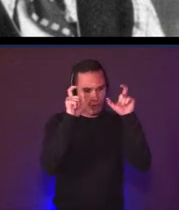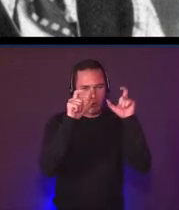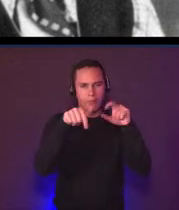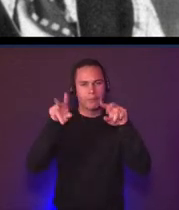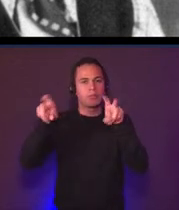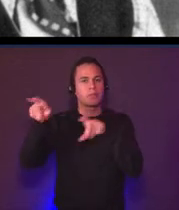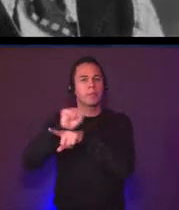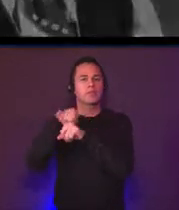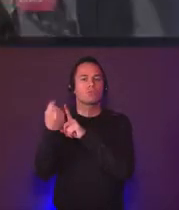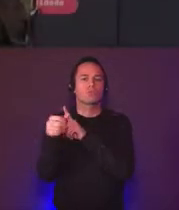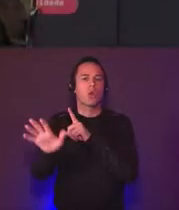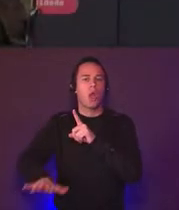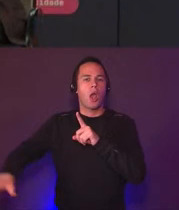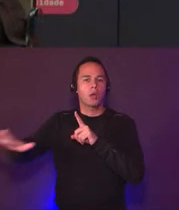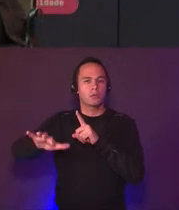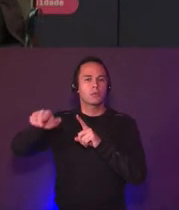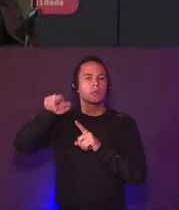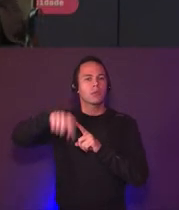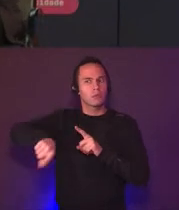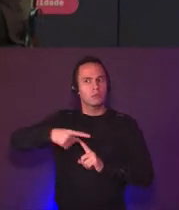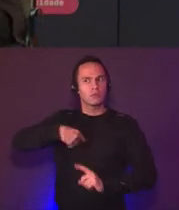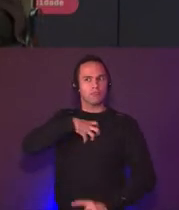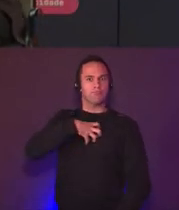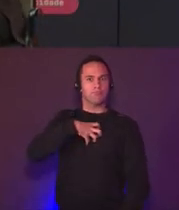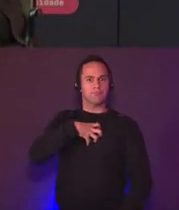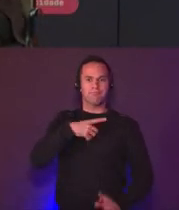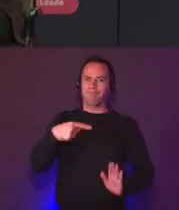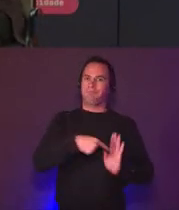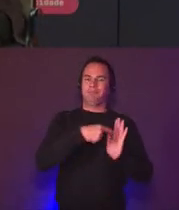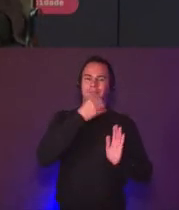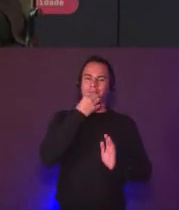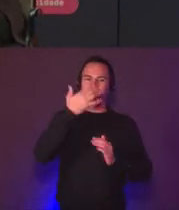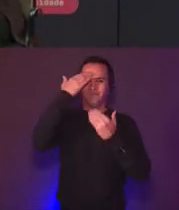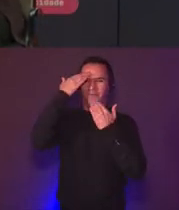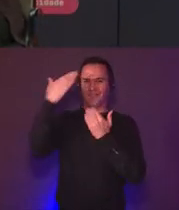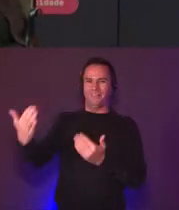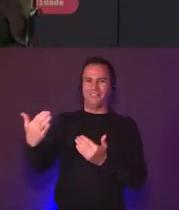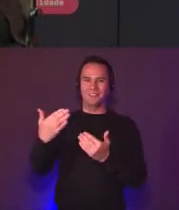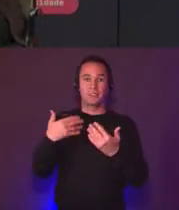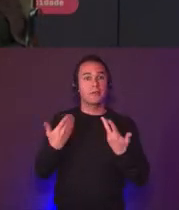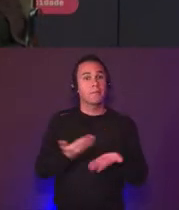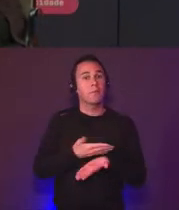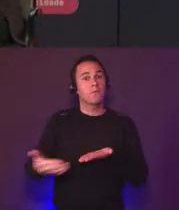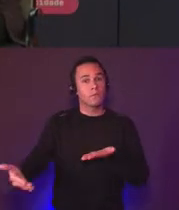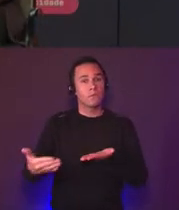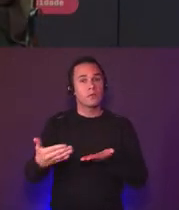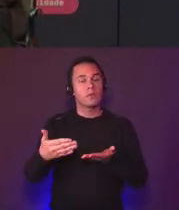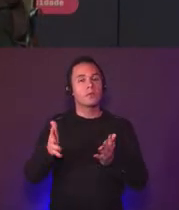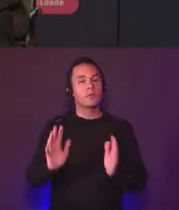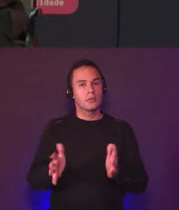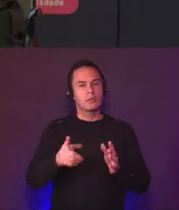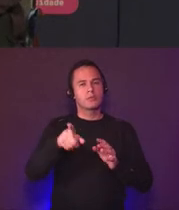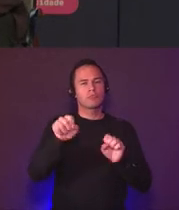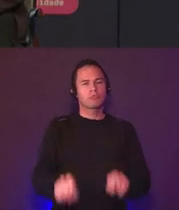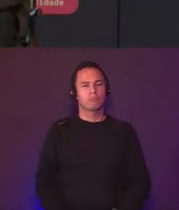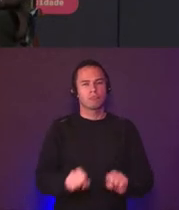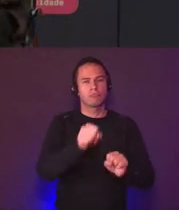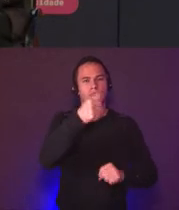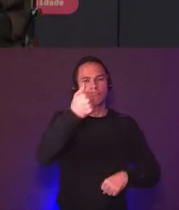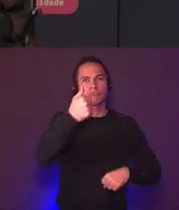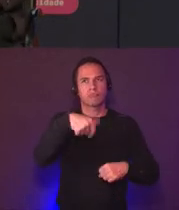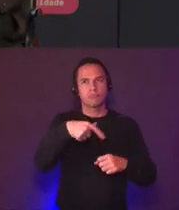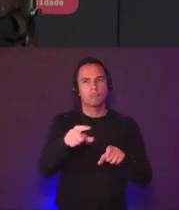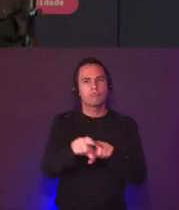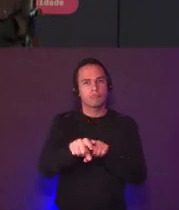as well. So good, so good. Thank you, Melissa. Well, let's begin with the testimonies. I interviewed many journalists I